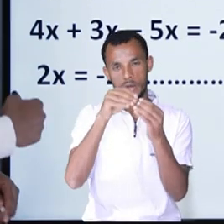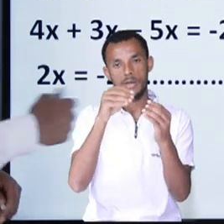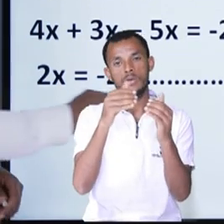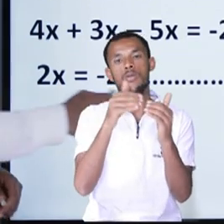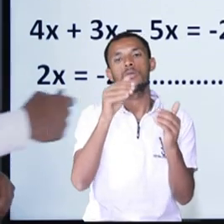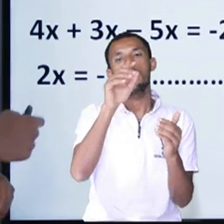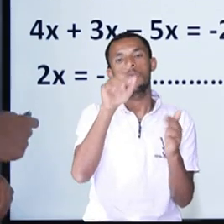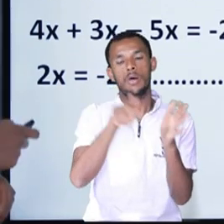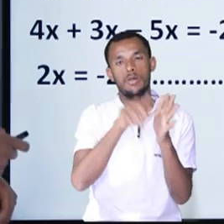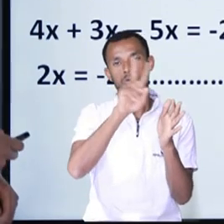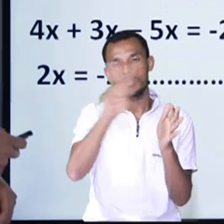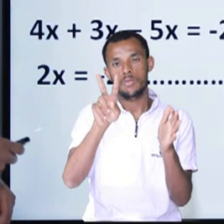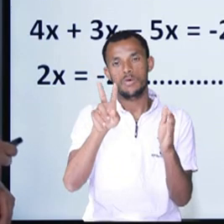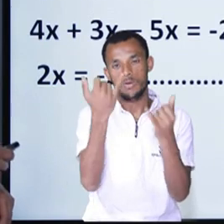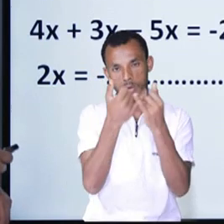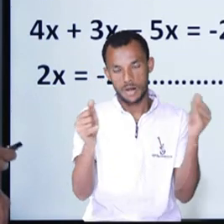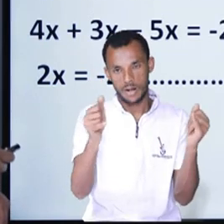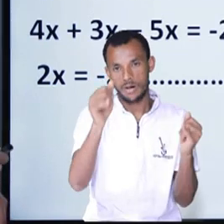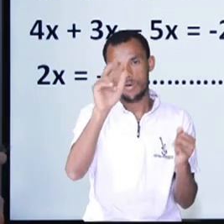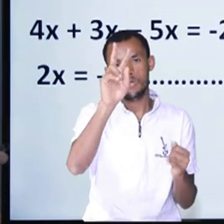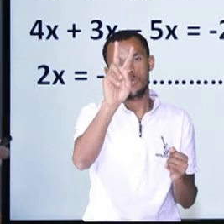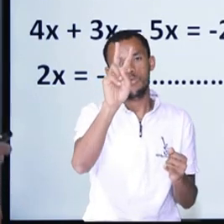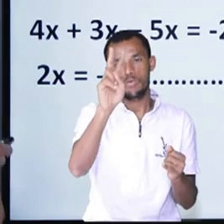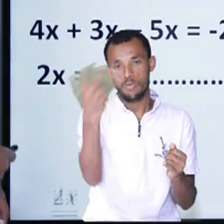We divide both sides by 2.